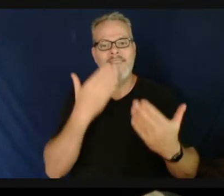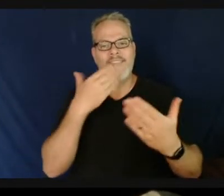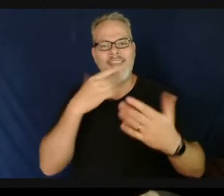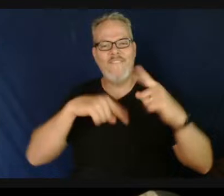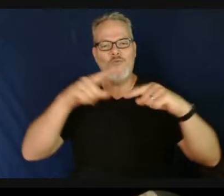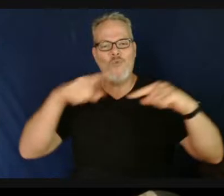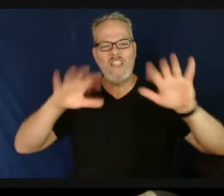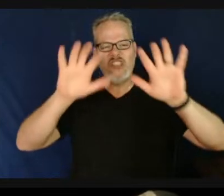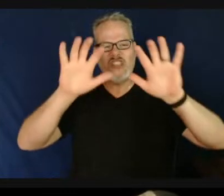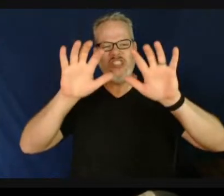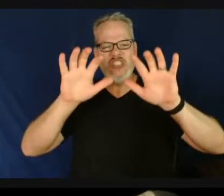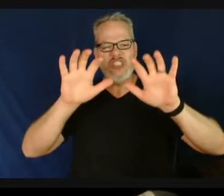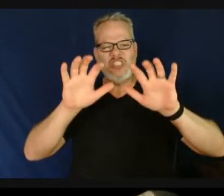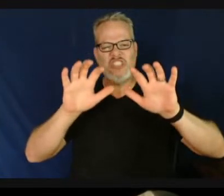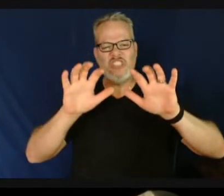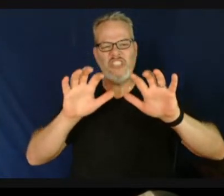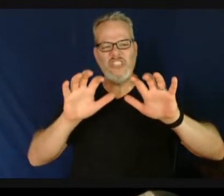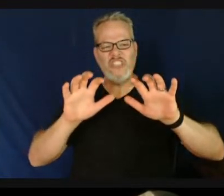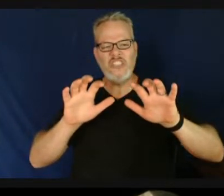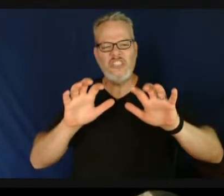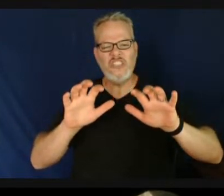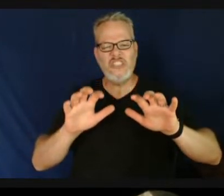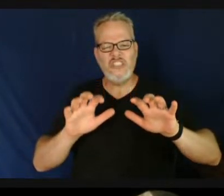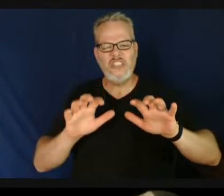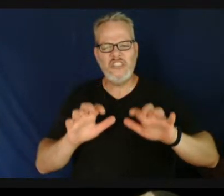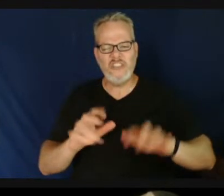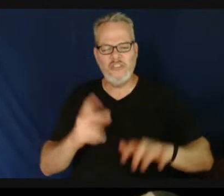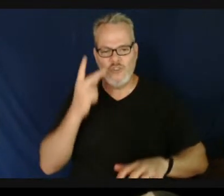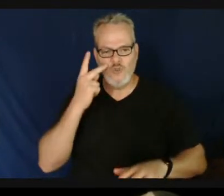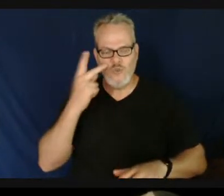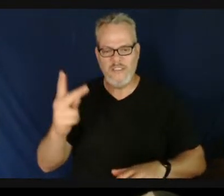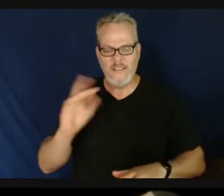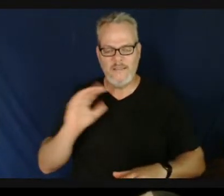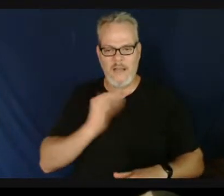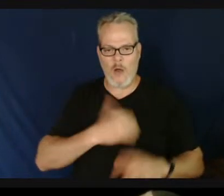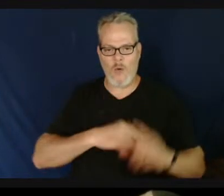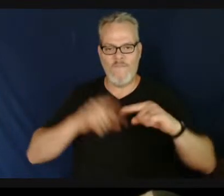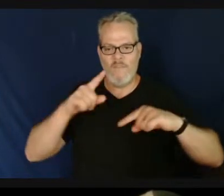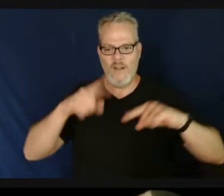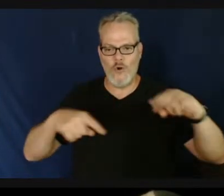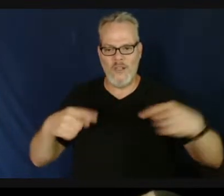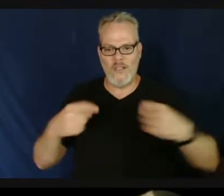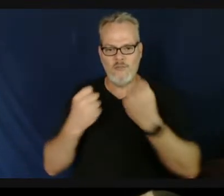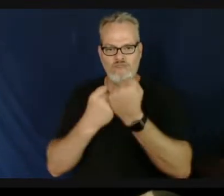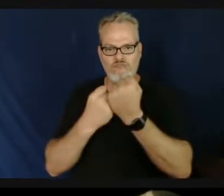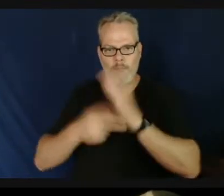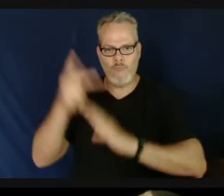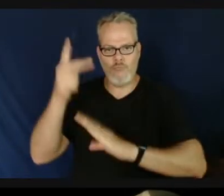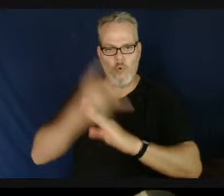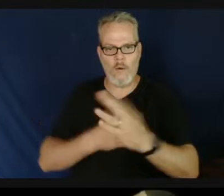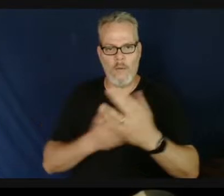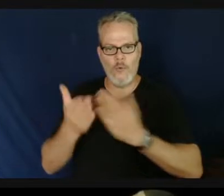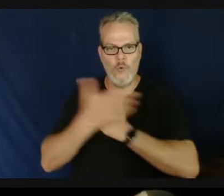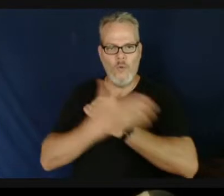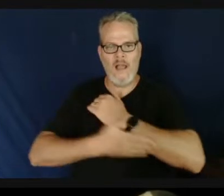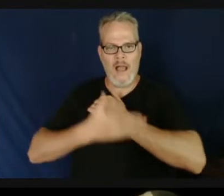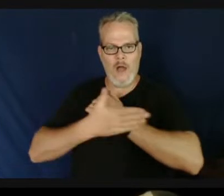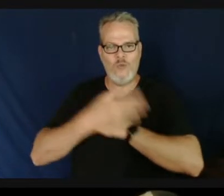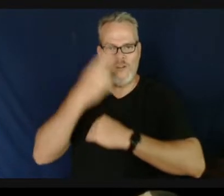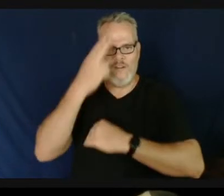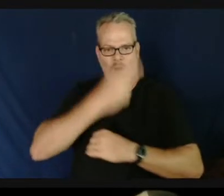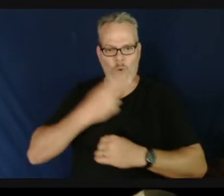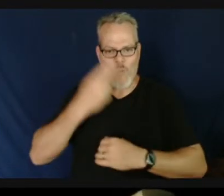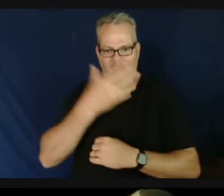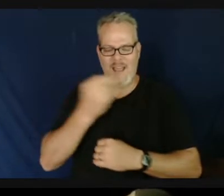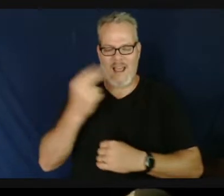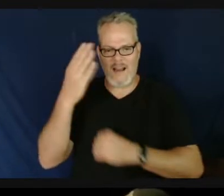the Kilauea Recovery, the Puna Strong, and the Buyback Grant programs through the County of Hawaii, as well as the Hawaii Community